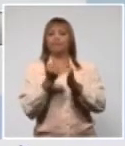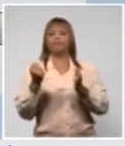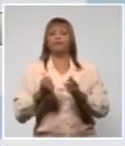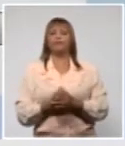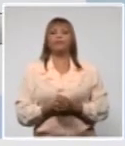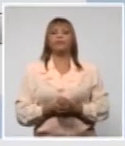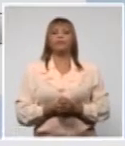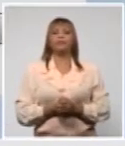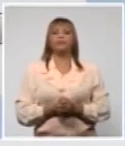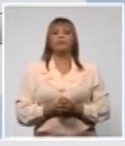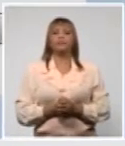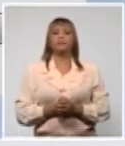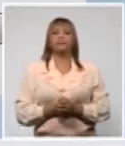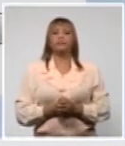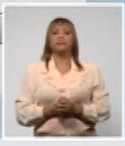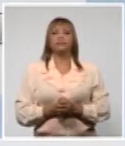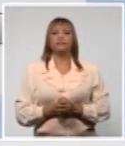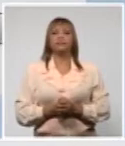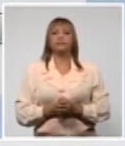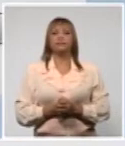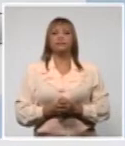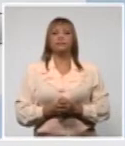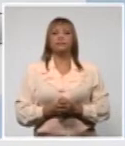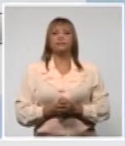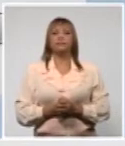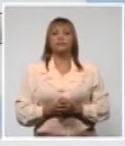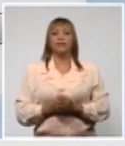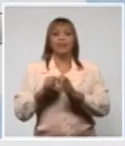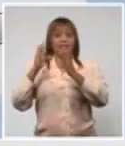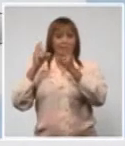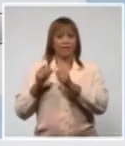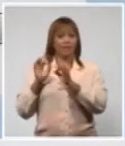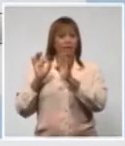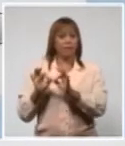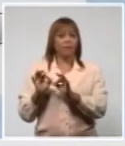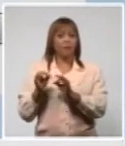125,694 were reported yesterday. Therefore, it stands at a